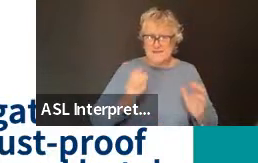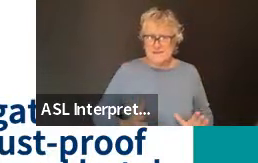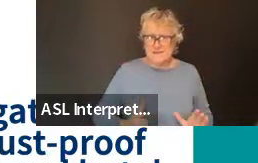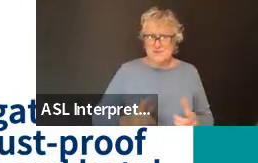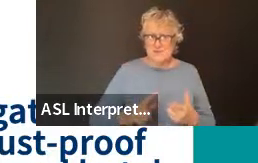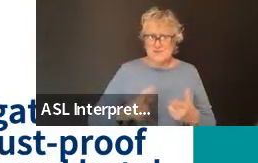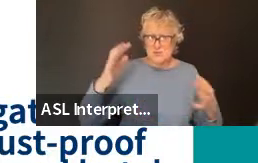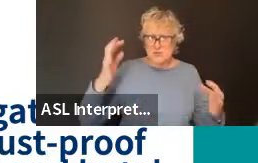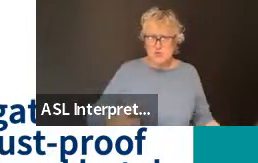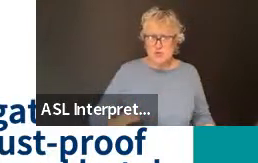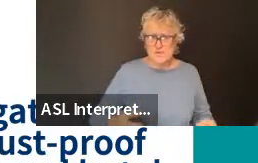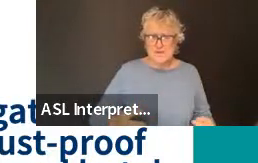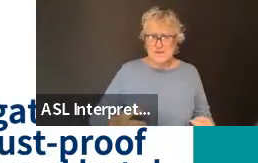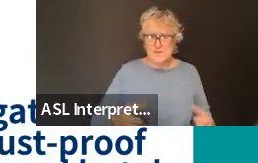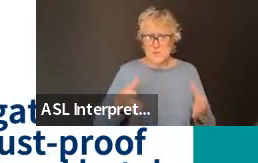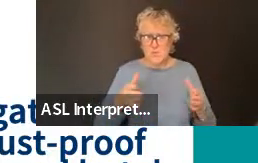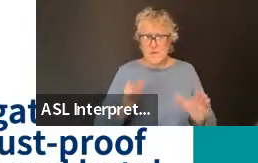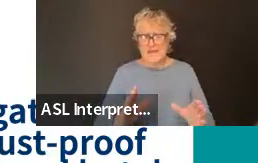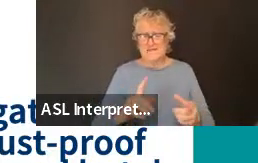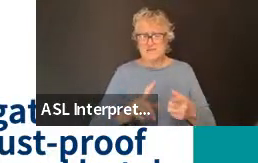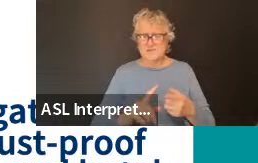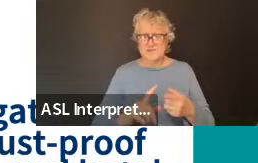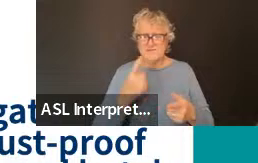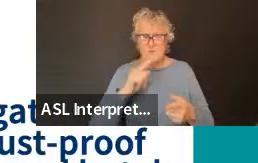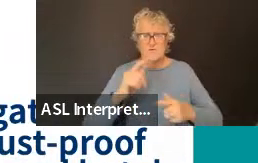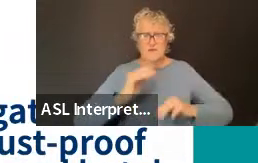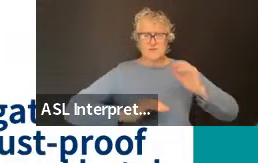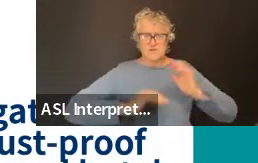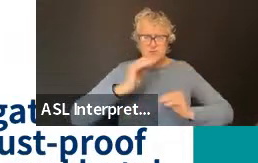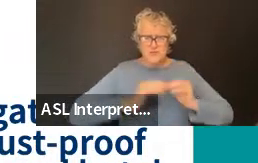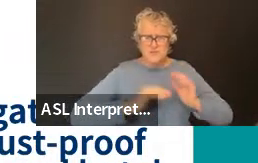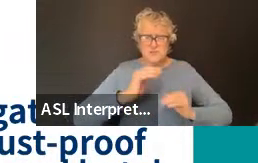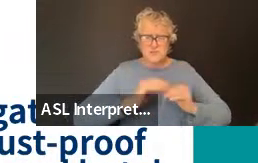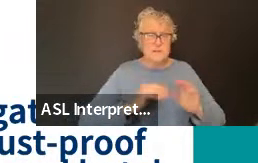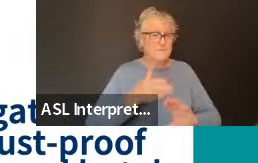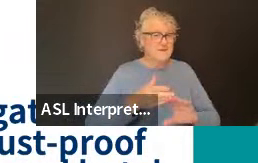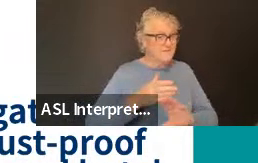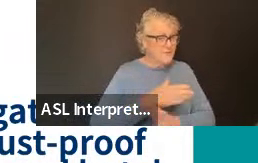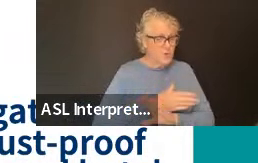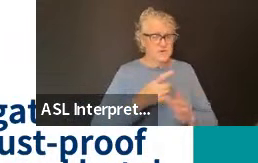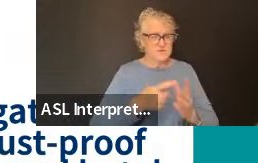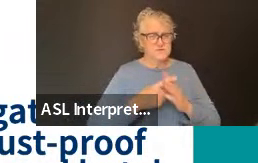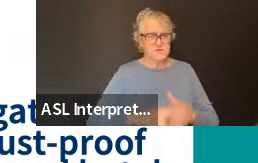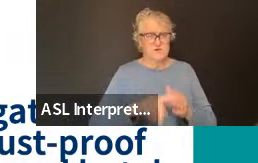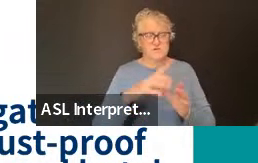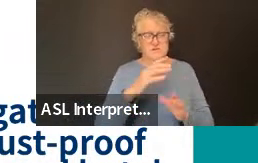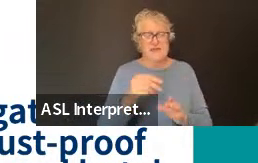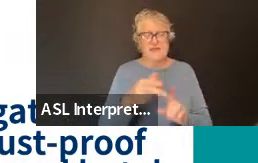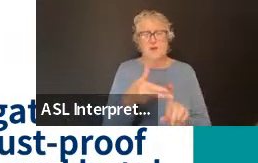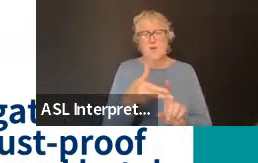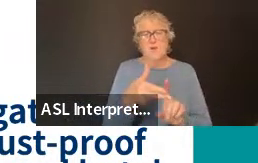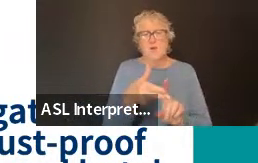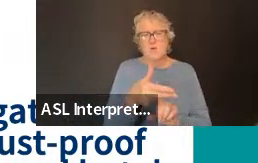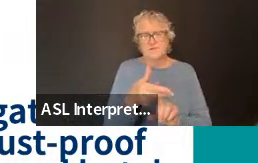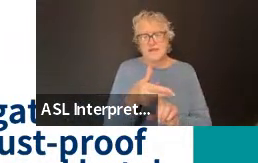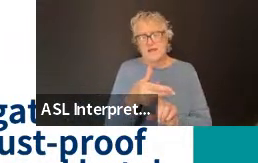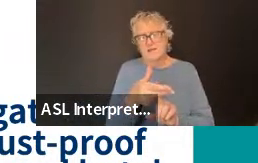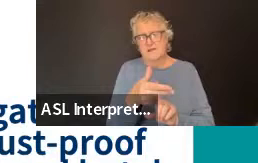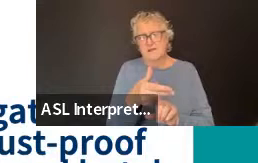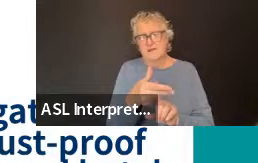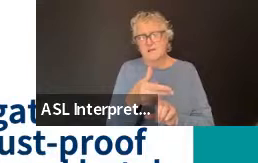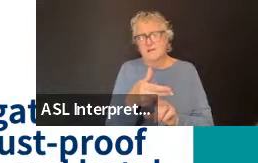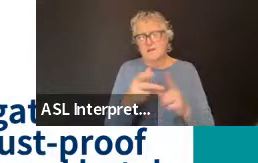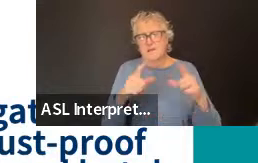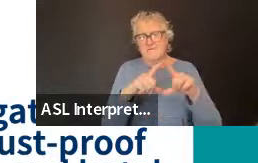and dustproof windows in a timely fashion before construction begins, and hotel vouchers during the noisiest or